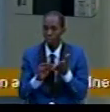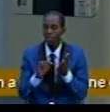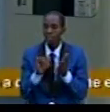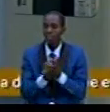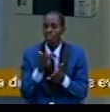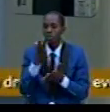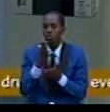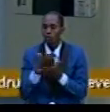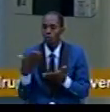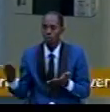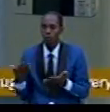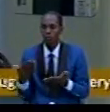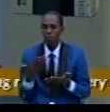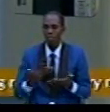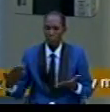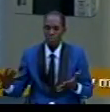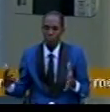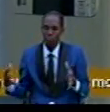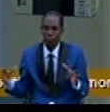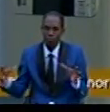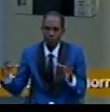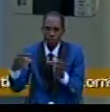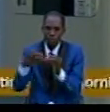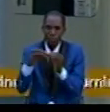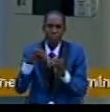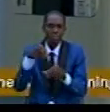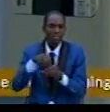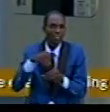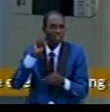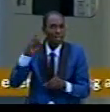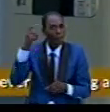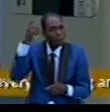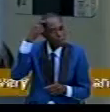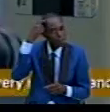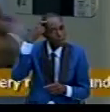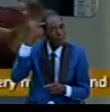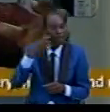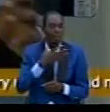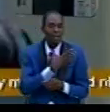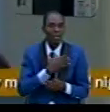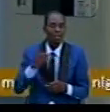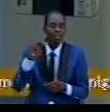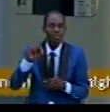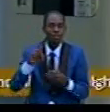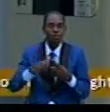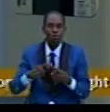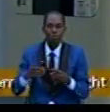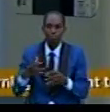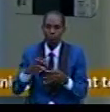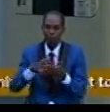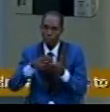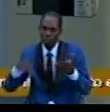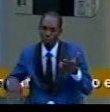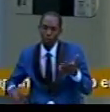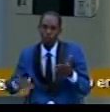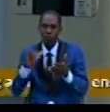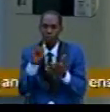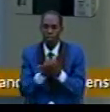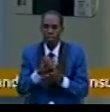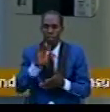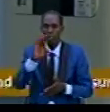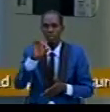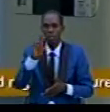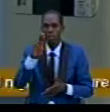had gathered inside his brain. And they will need to drain the fluid by surgery. Not